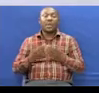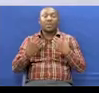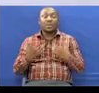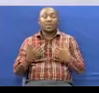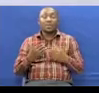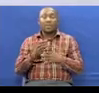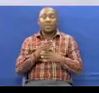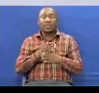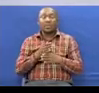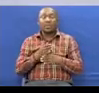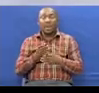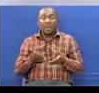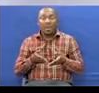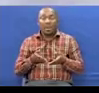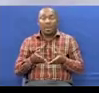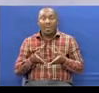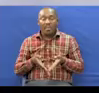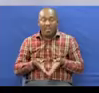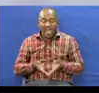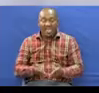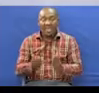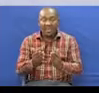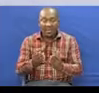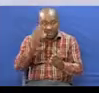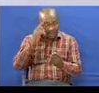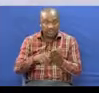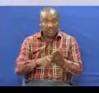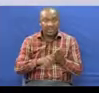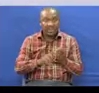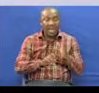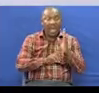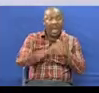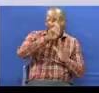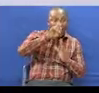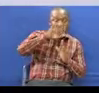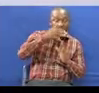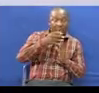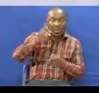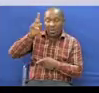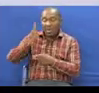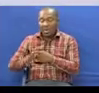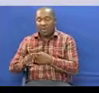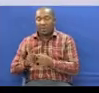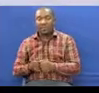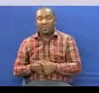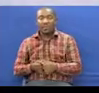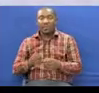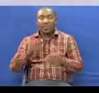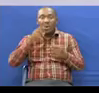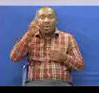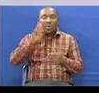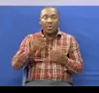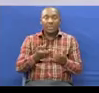population, it can decrease. But for the case of birth rates here, it can be high or it can be low. Now,